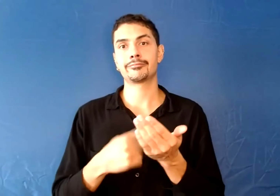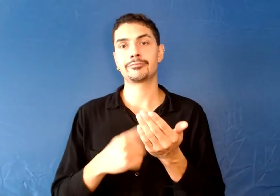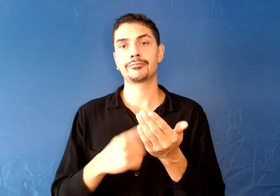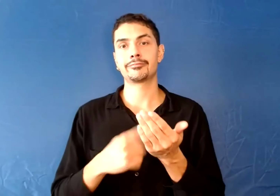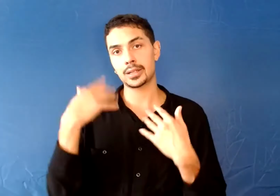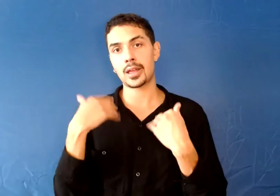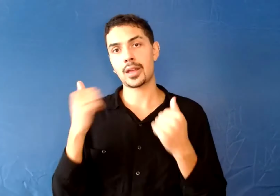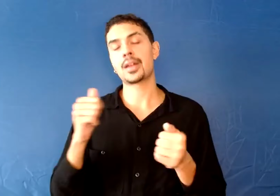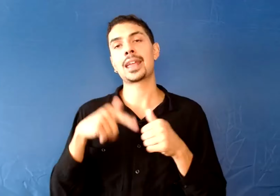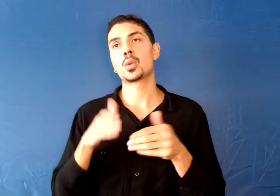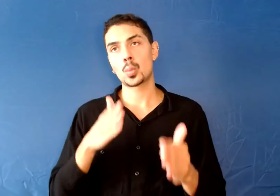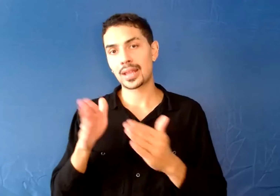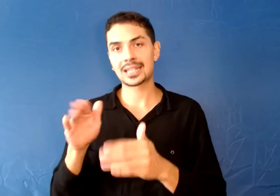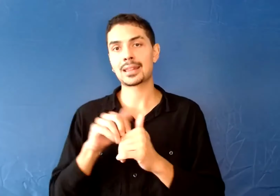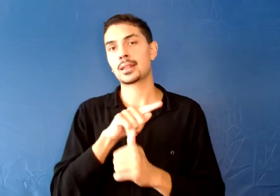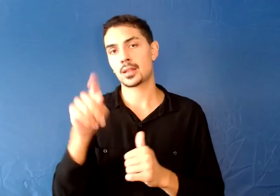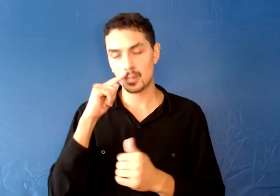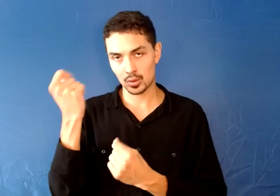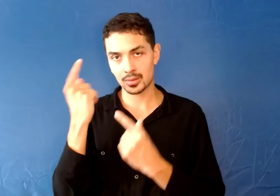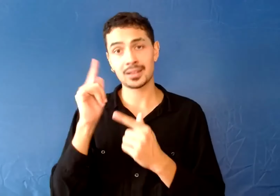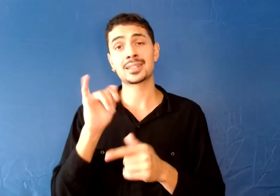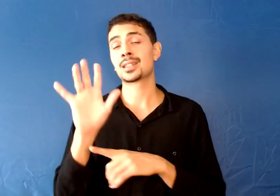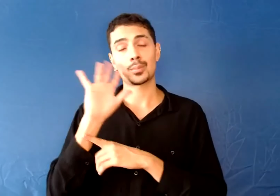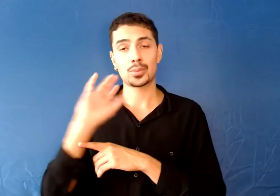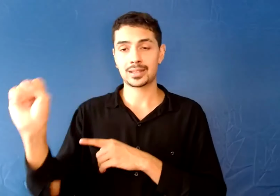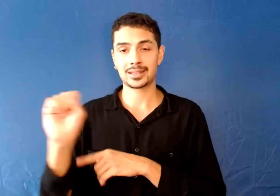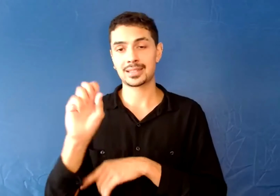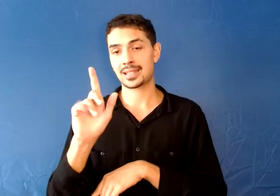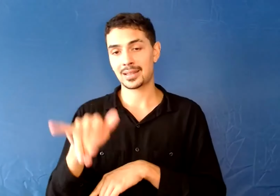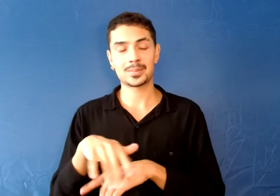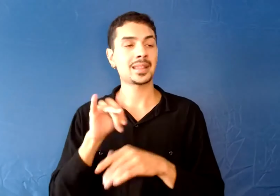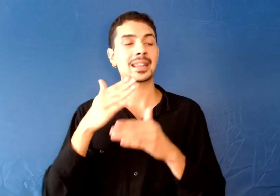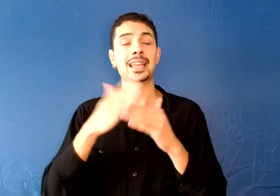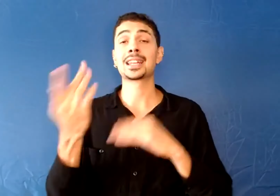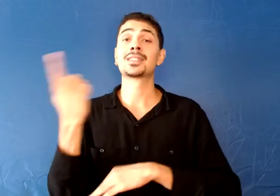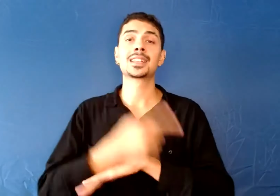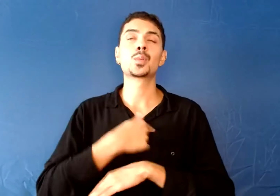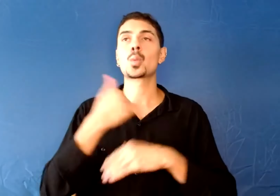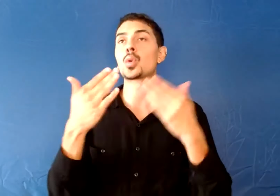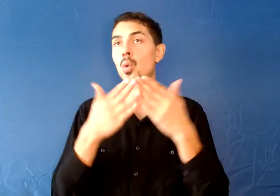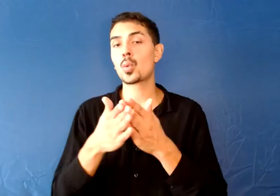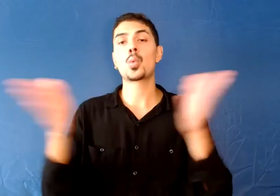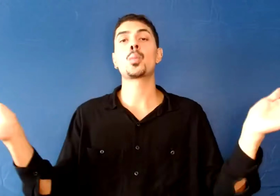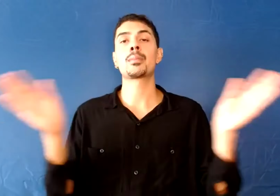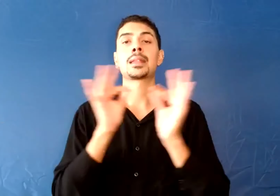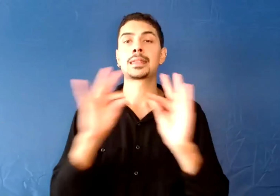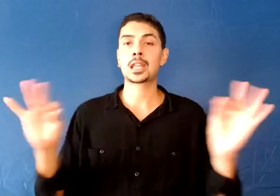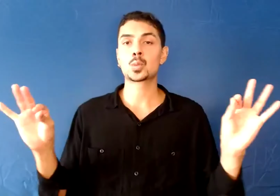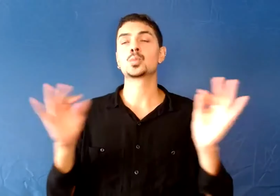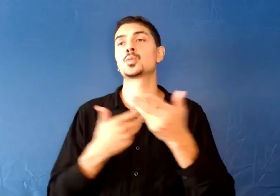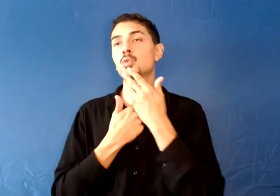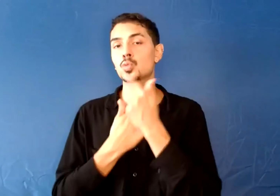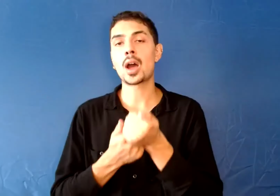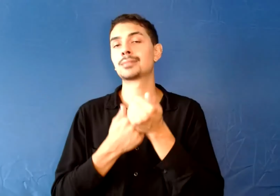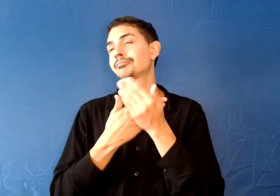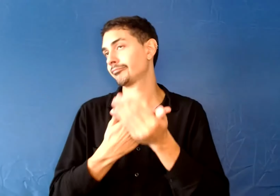understand. That's brilliant, Sky. At the end of the day, we just want to open corridors of language and trust.